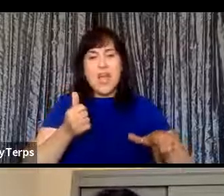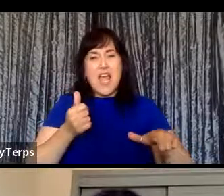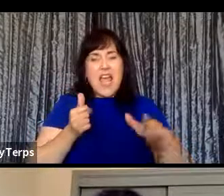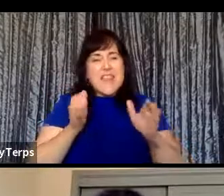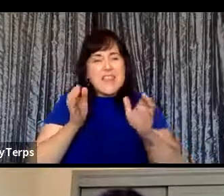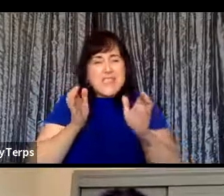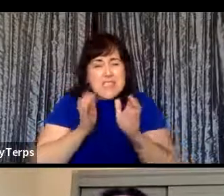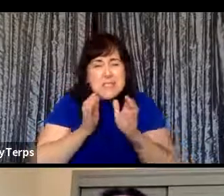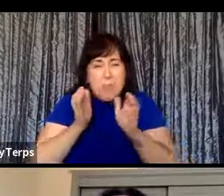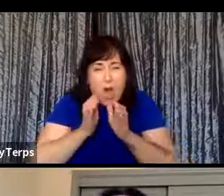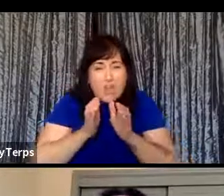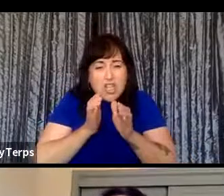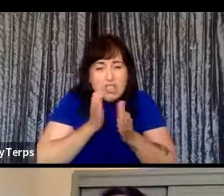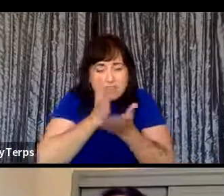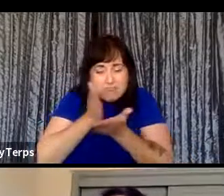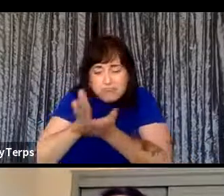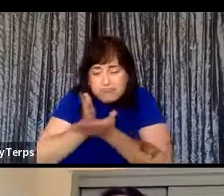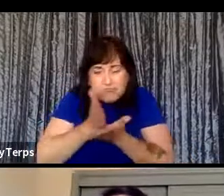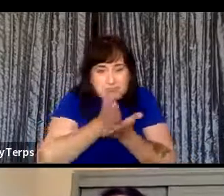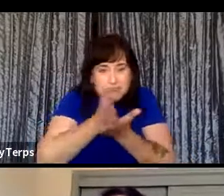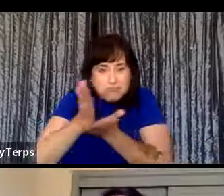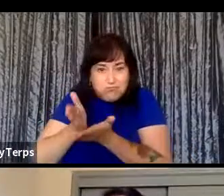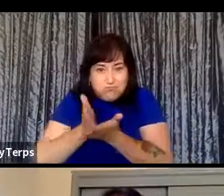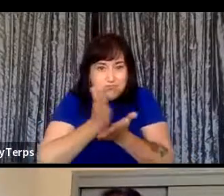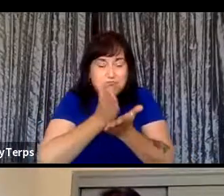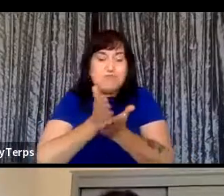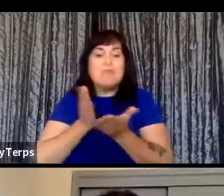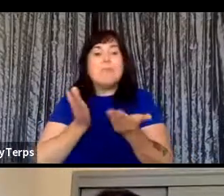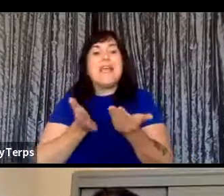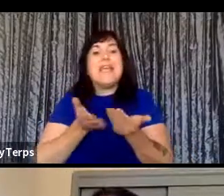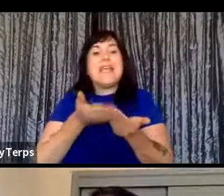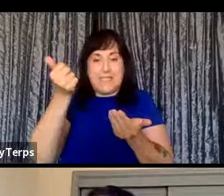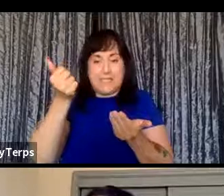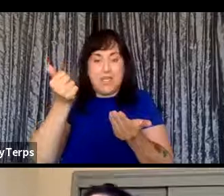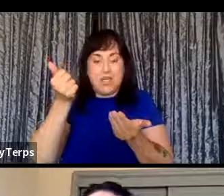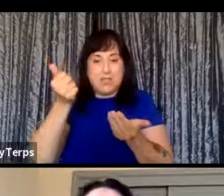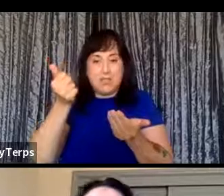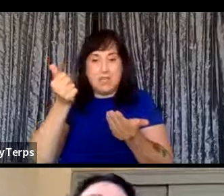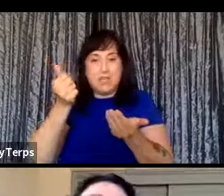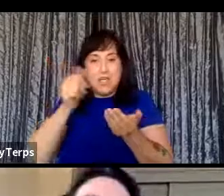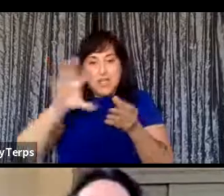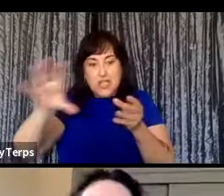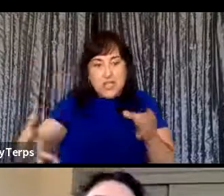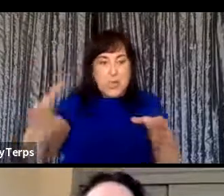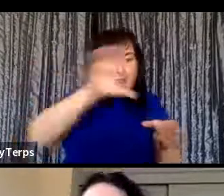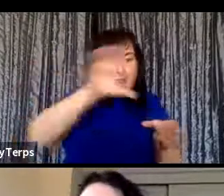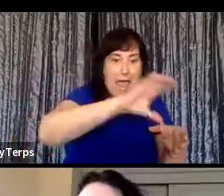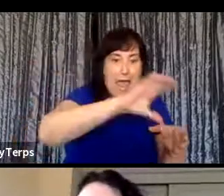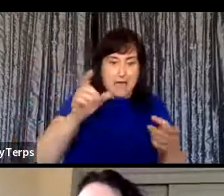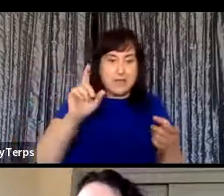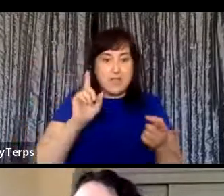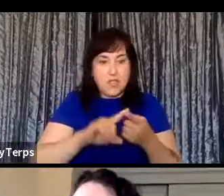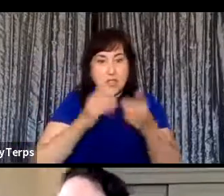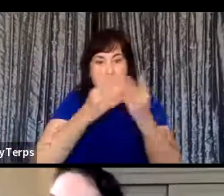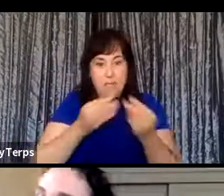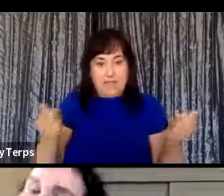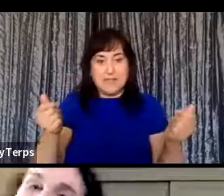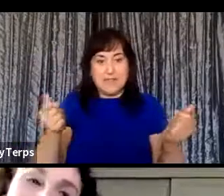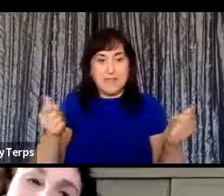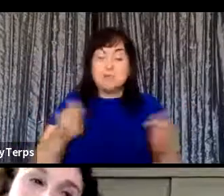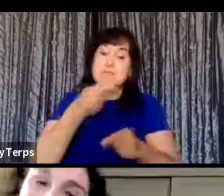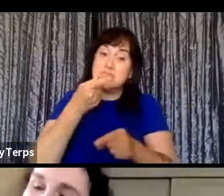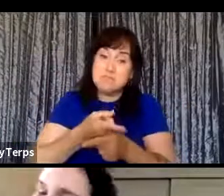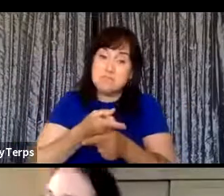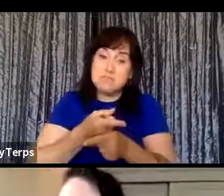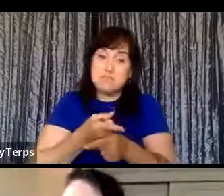of chocolate, the easier it's going to be eventually to be able to add that, Siobhan, into our melted chocolate. Because yes, you're right. We've